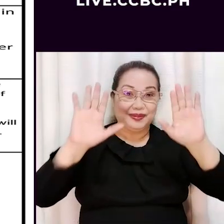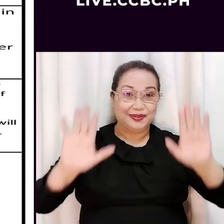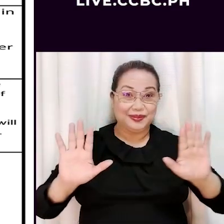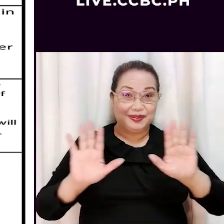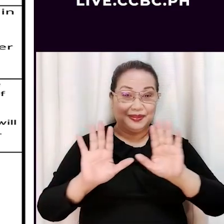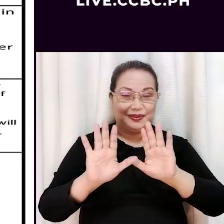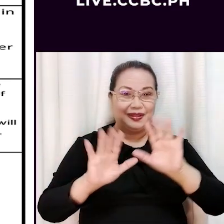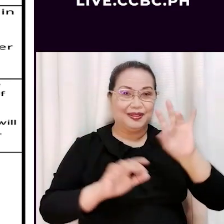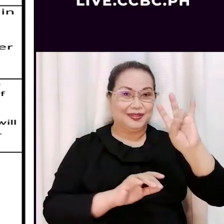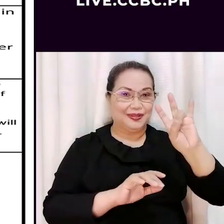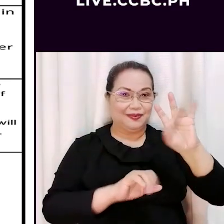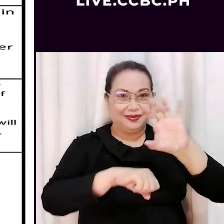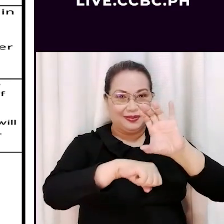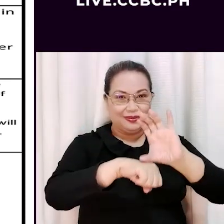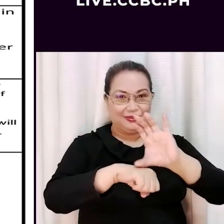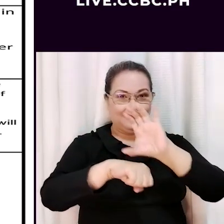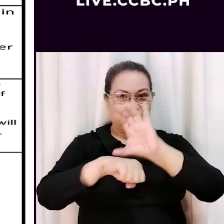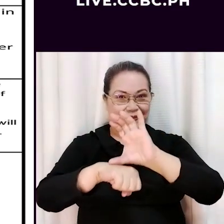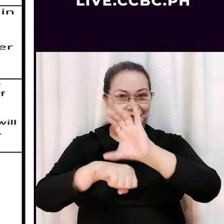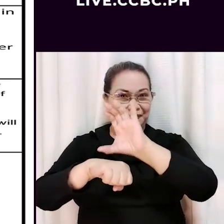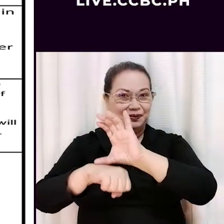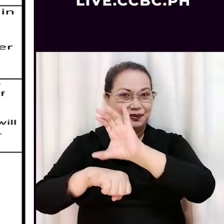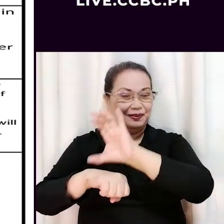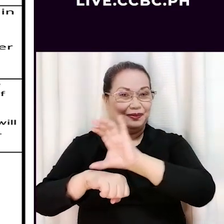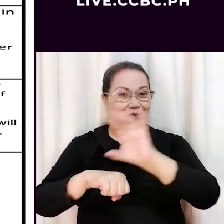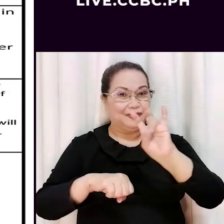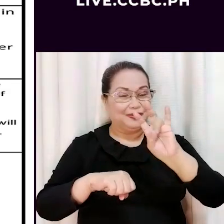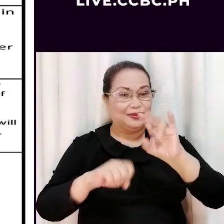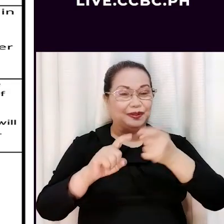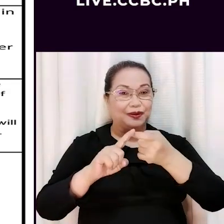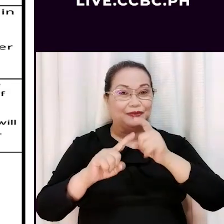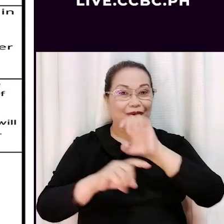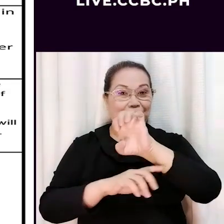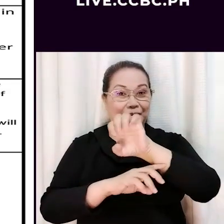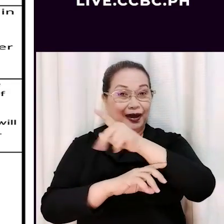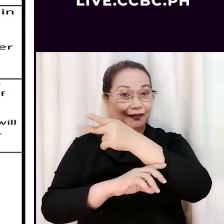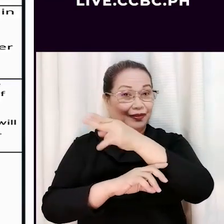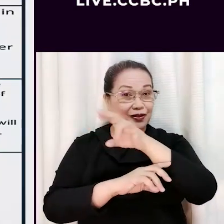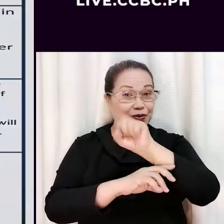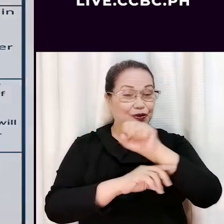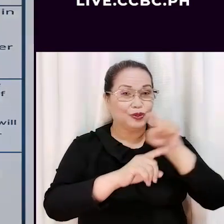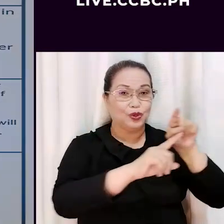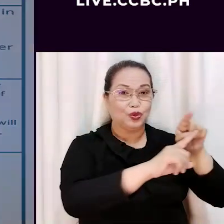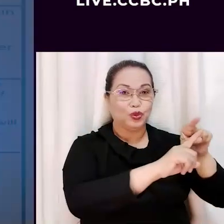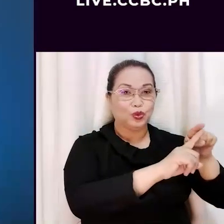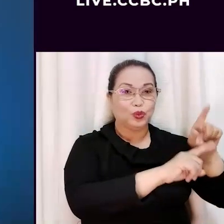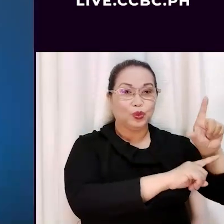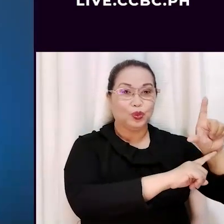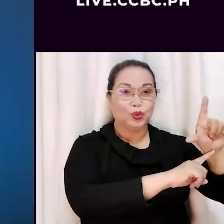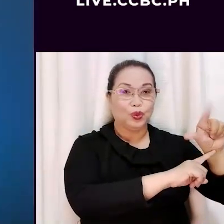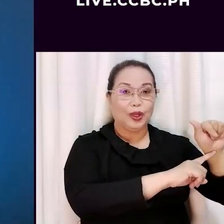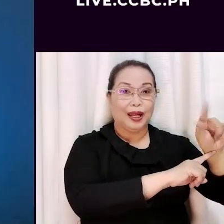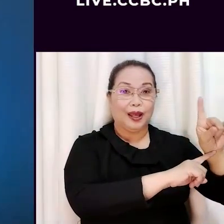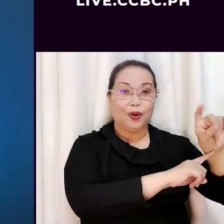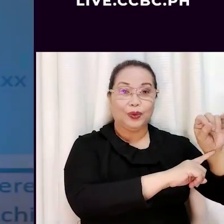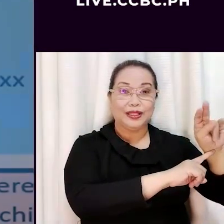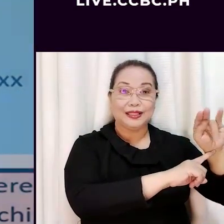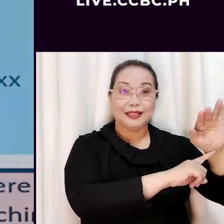the seven churches, okay, from Ephesus to Laodicea. And there are many charts you could